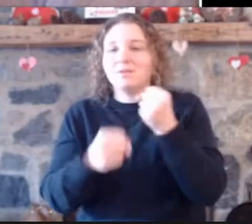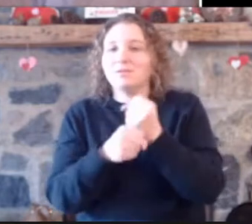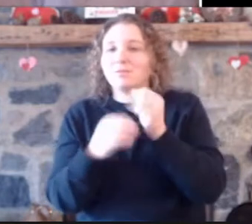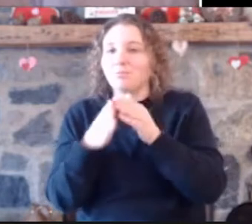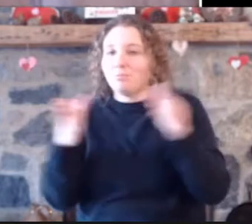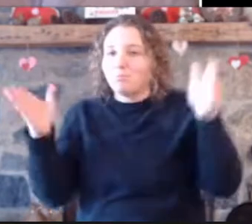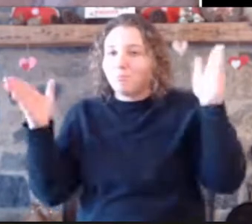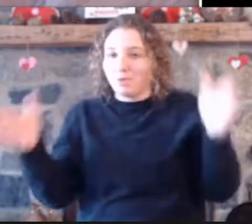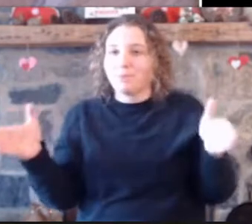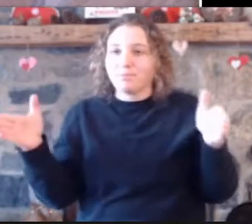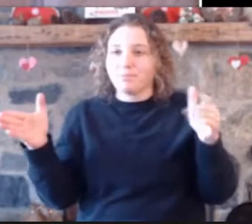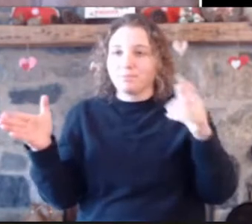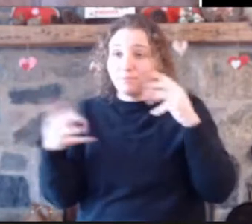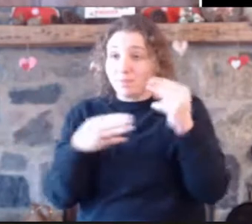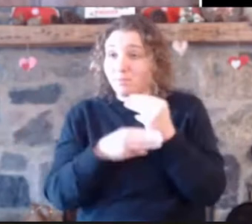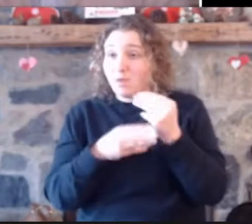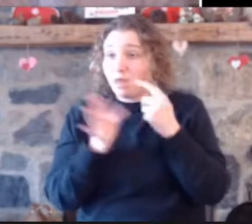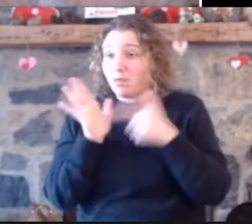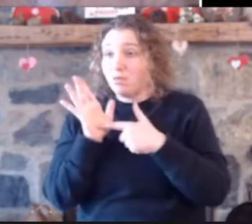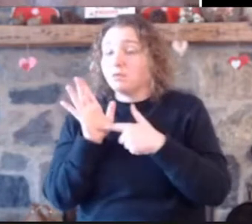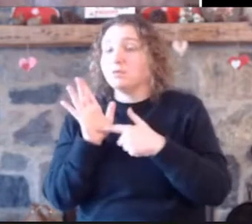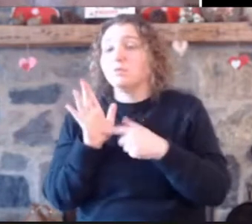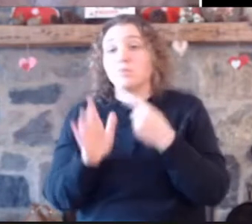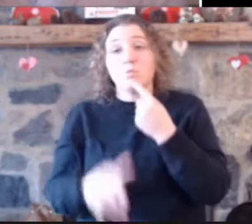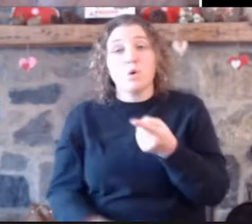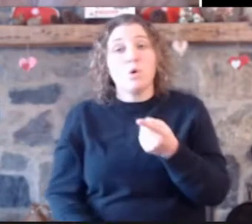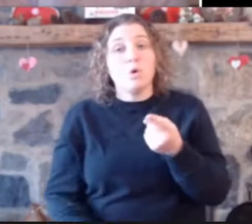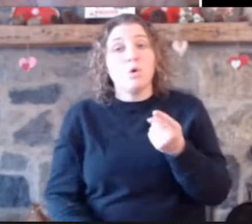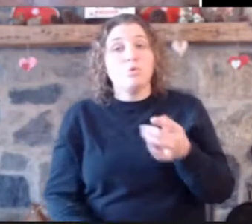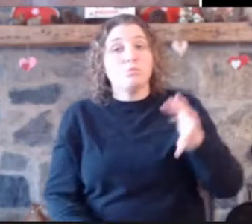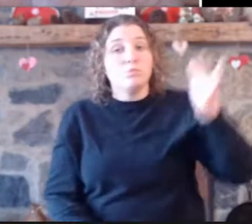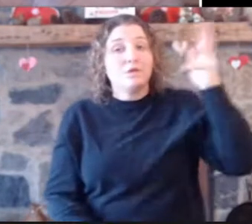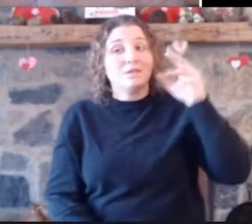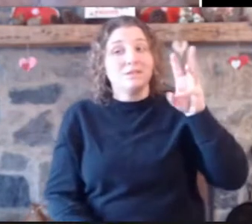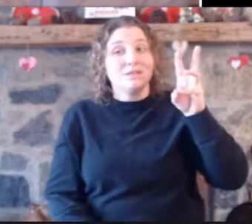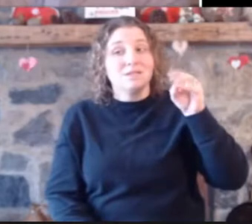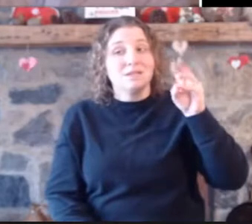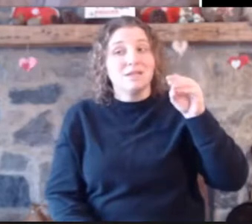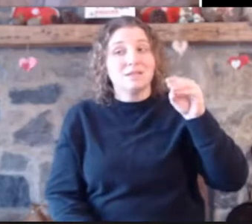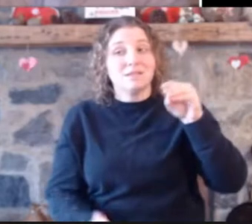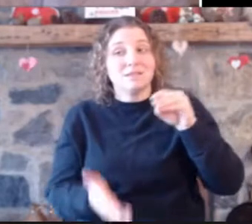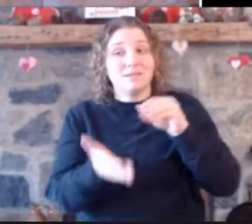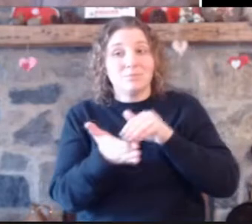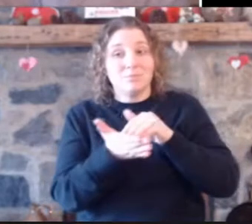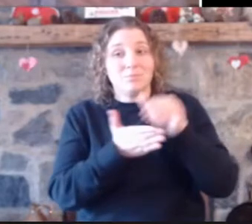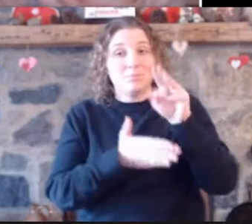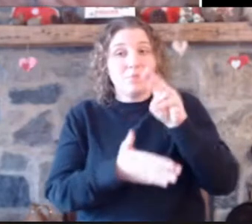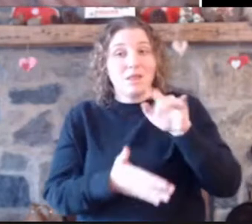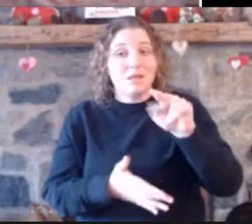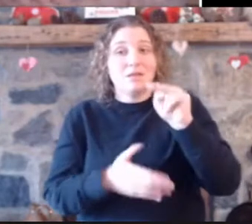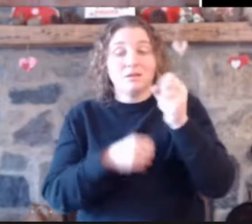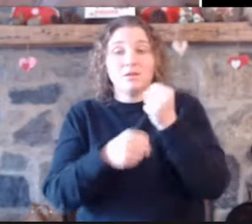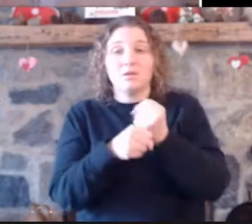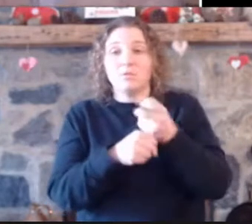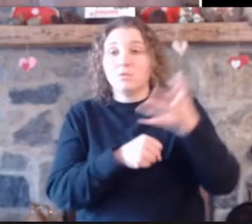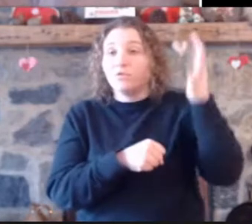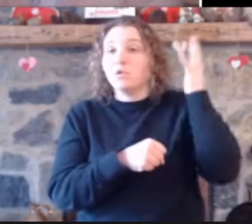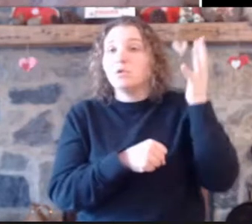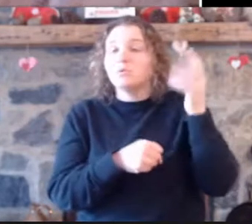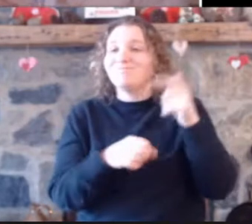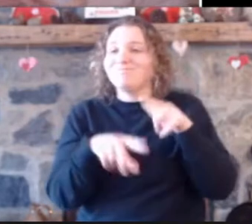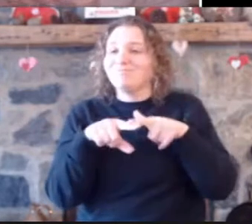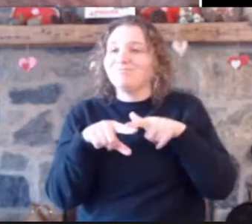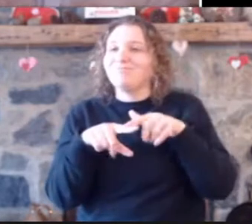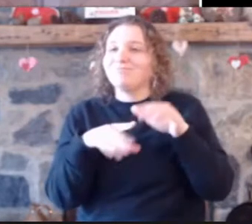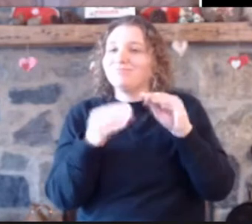observe. We're told that the ancestor of the whale was 60 million years before it. That would give you, based on their numbers, assuming